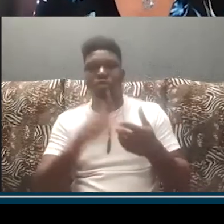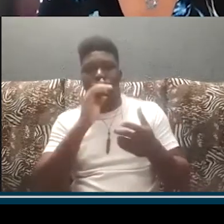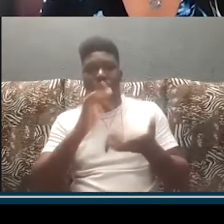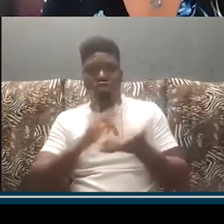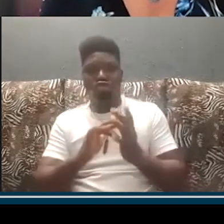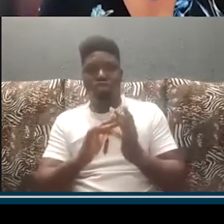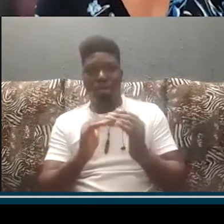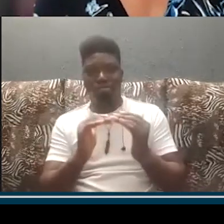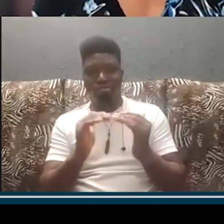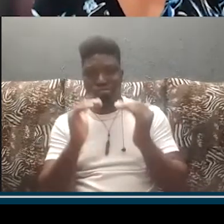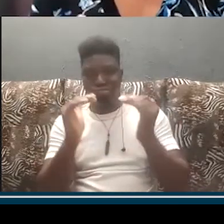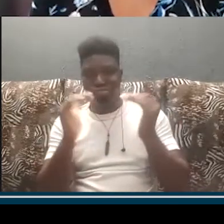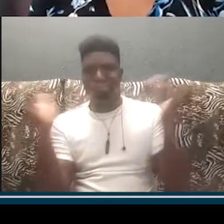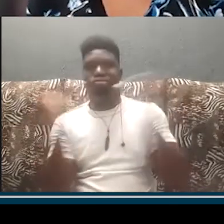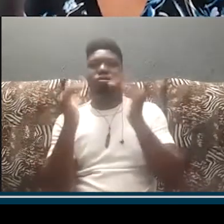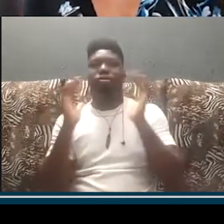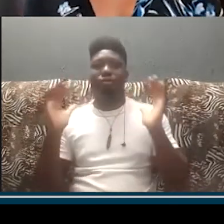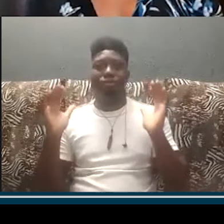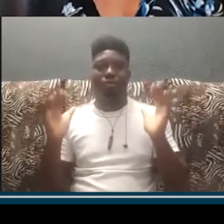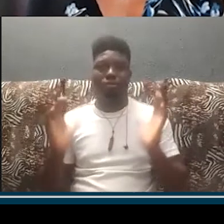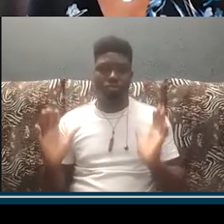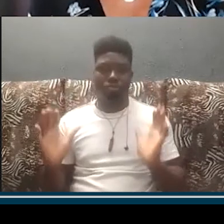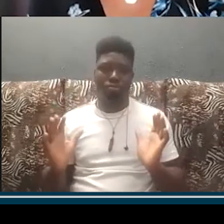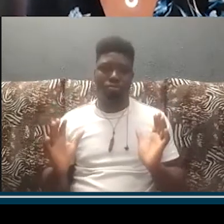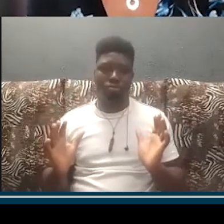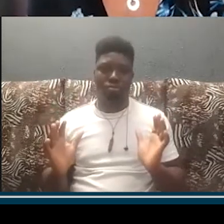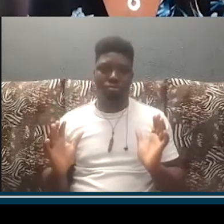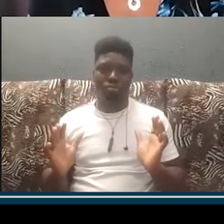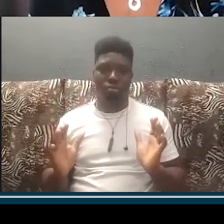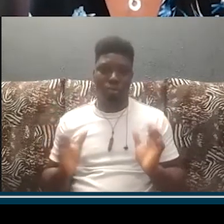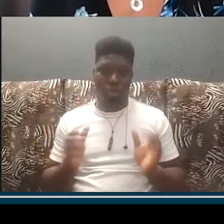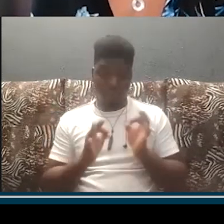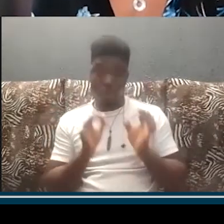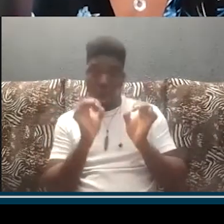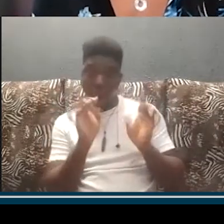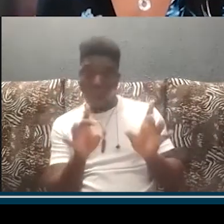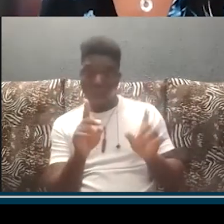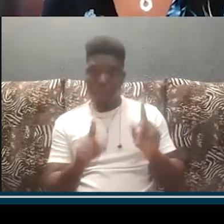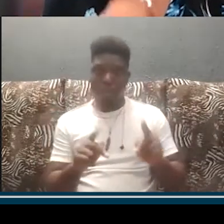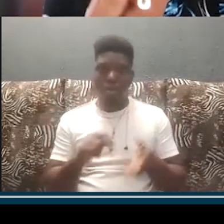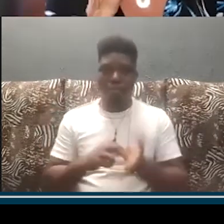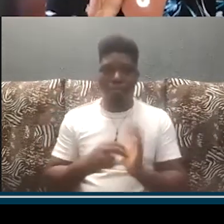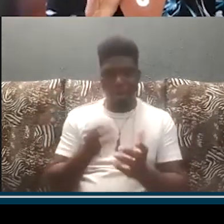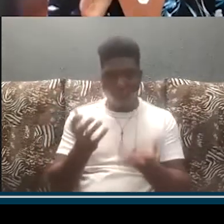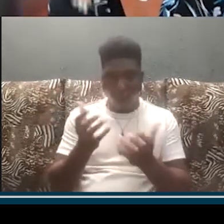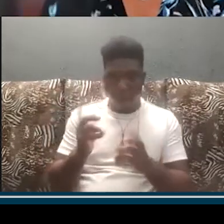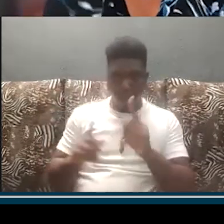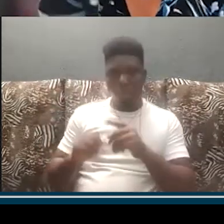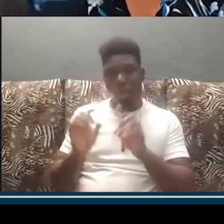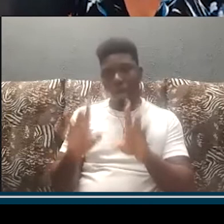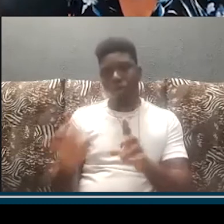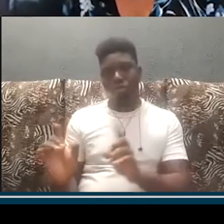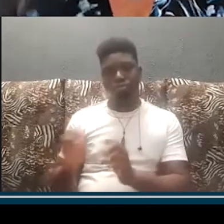even teach you to hate yourself. So my invitation to you as we close this space is treat people